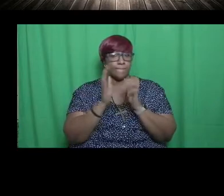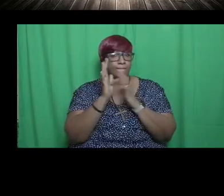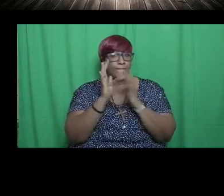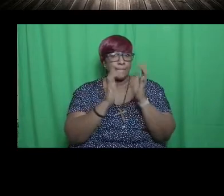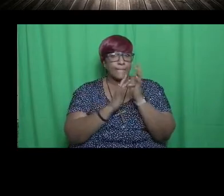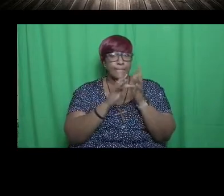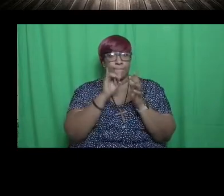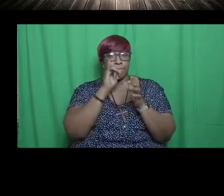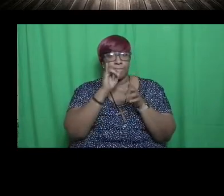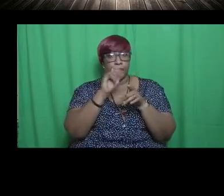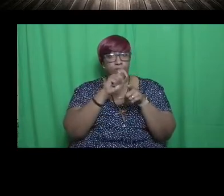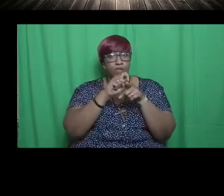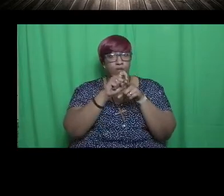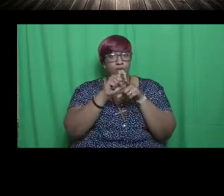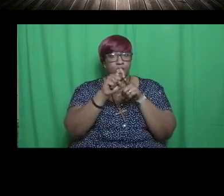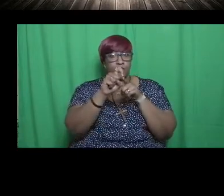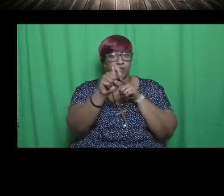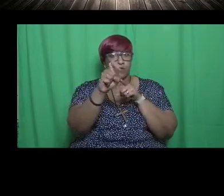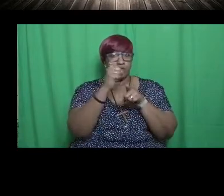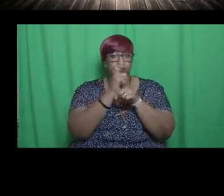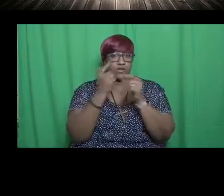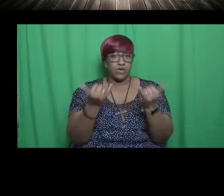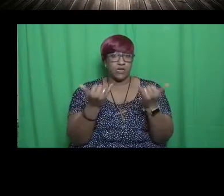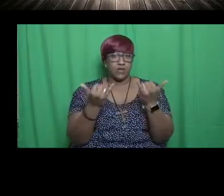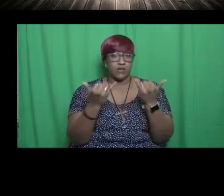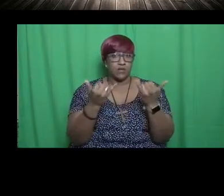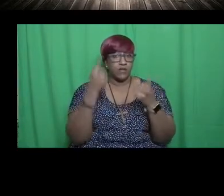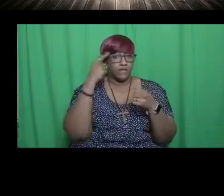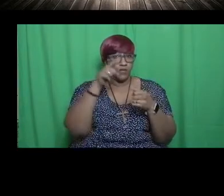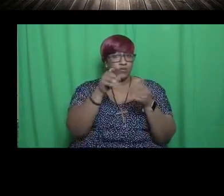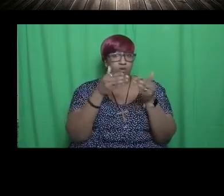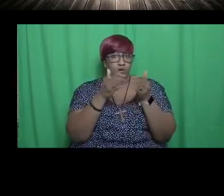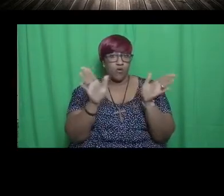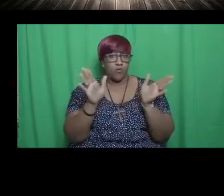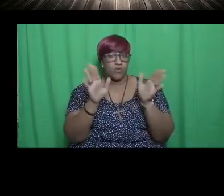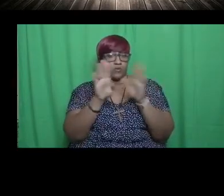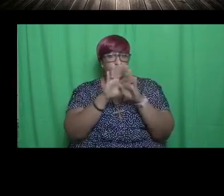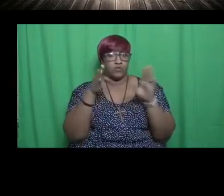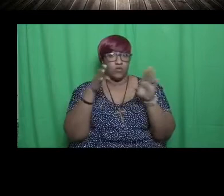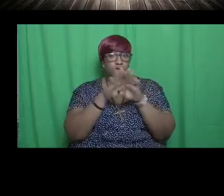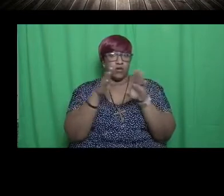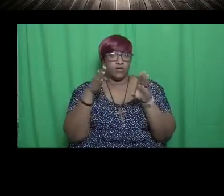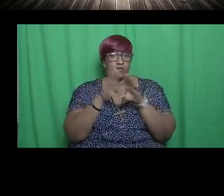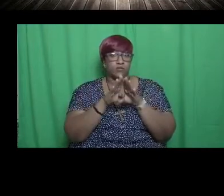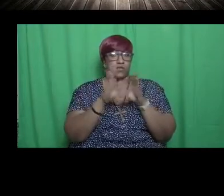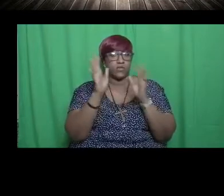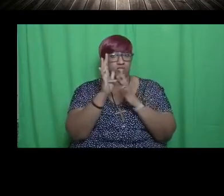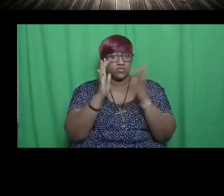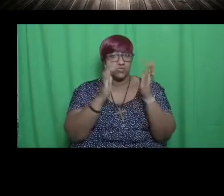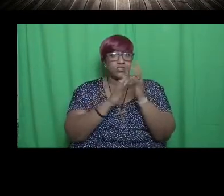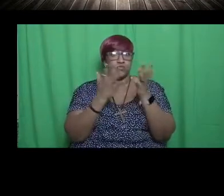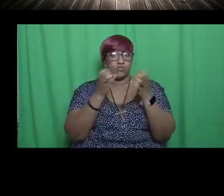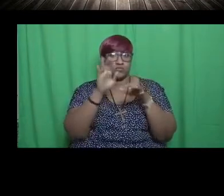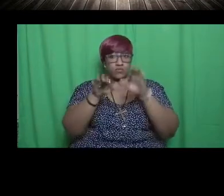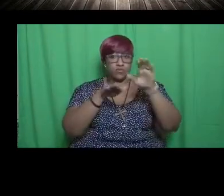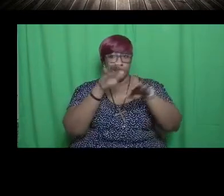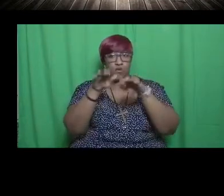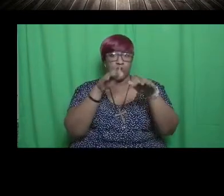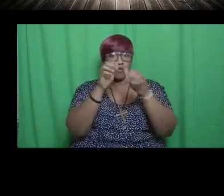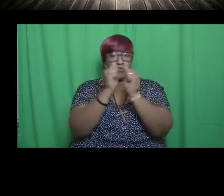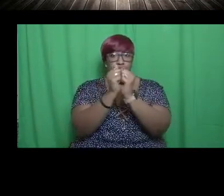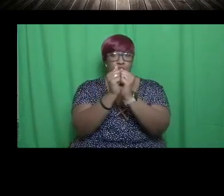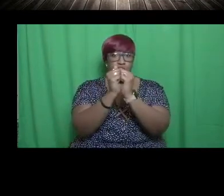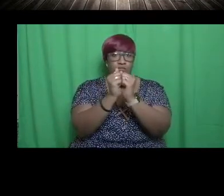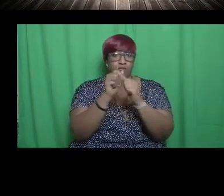Jesus is calling right now for you to open the door. He wants to walk with